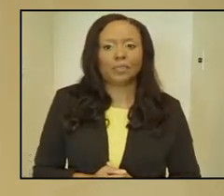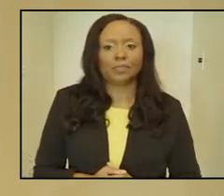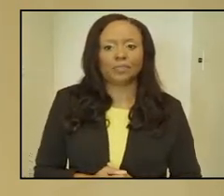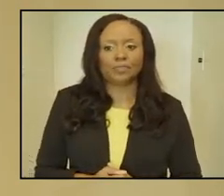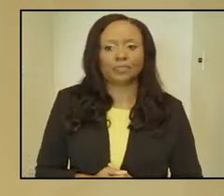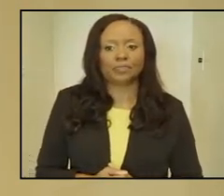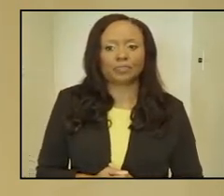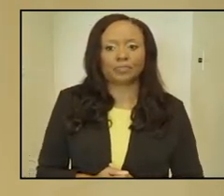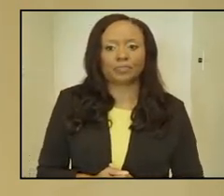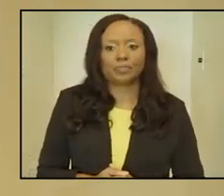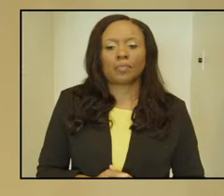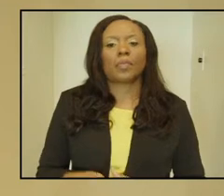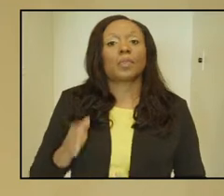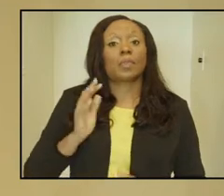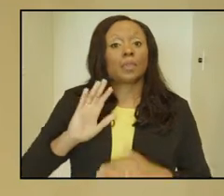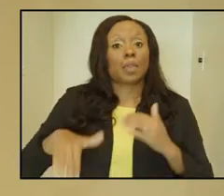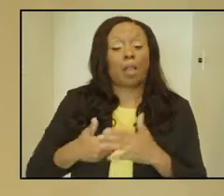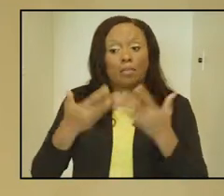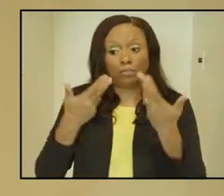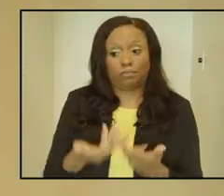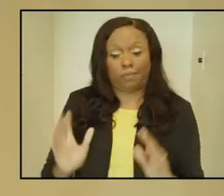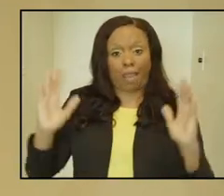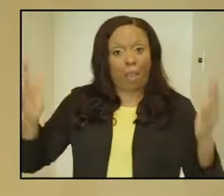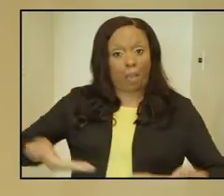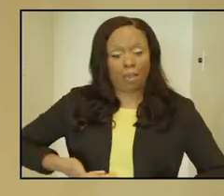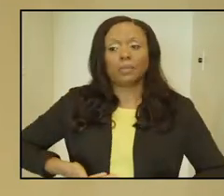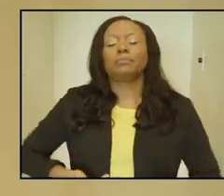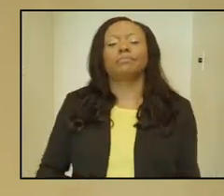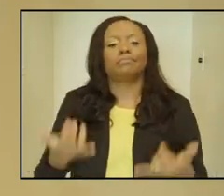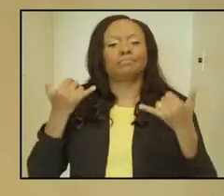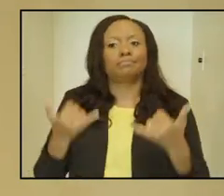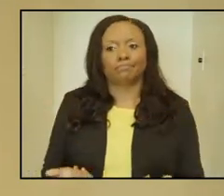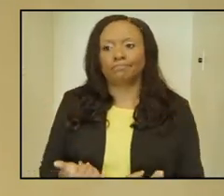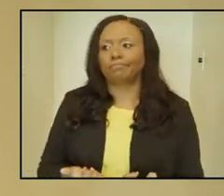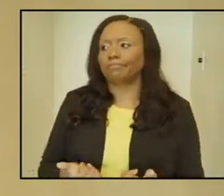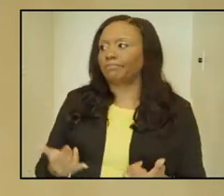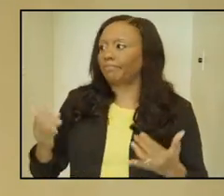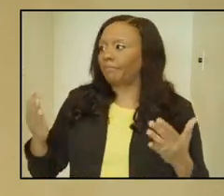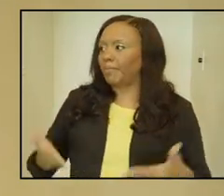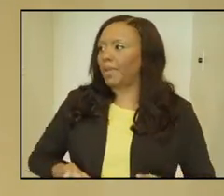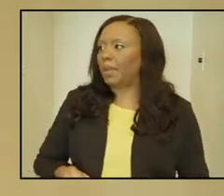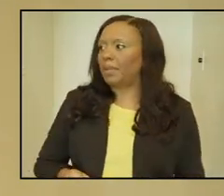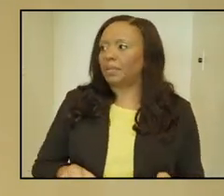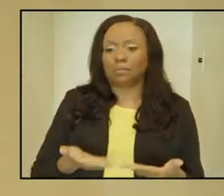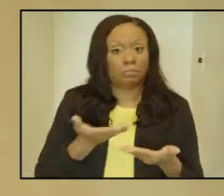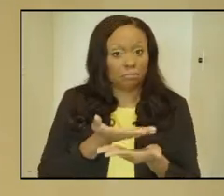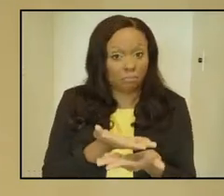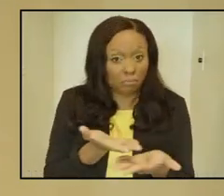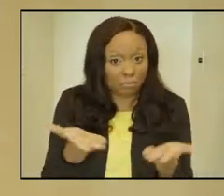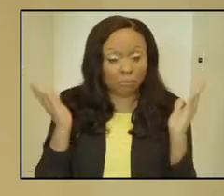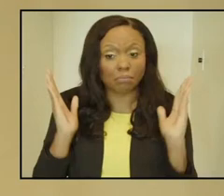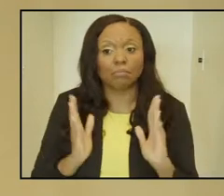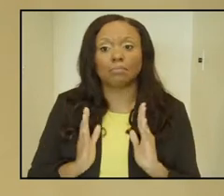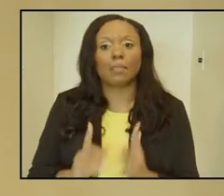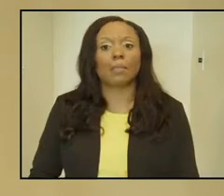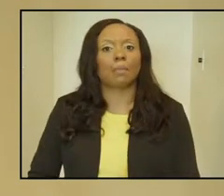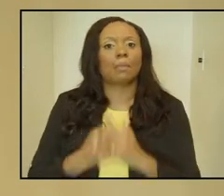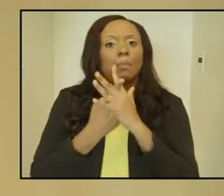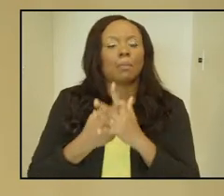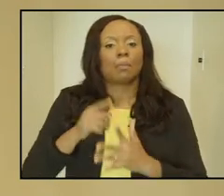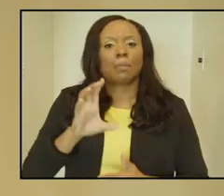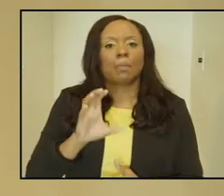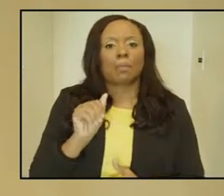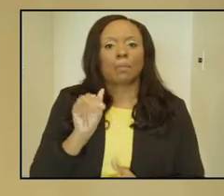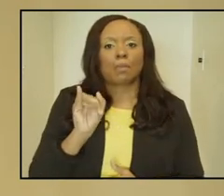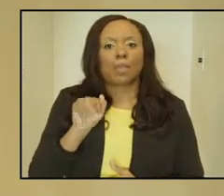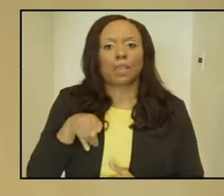protocols having been established, it is my distinct pleasure to welcome each of you to the launch of CAIPO's